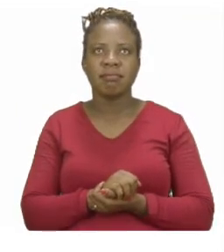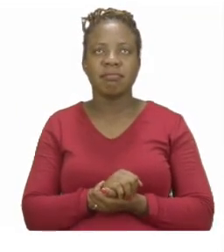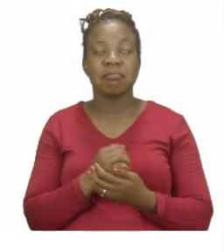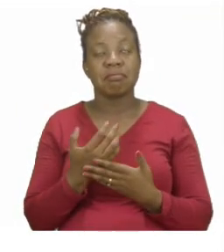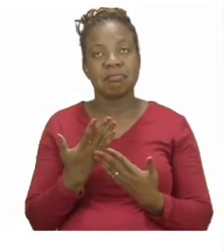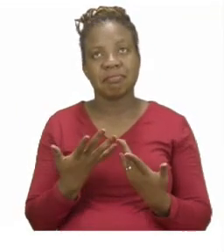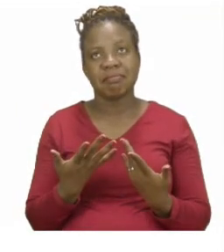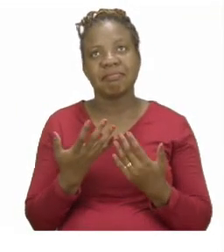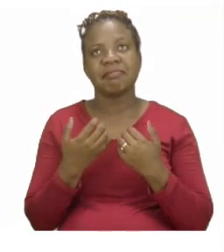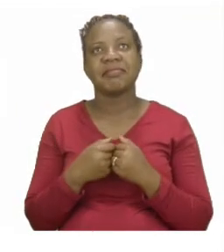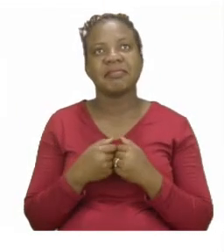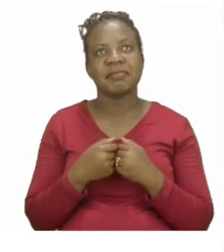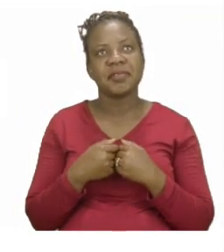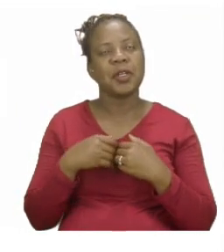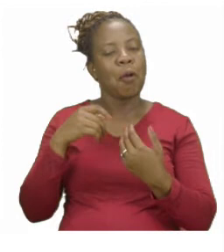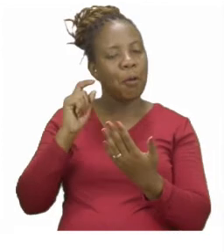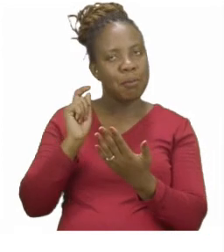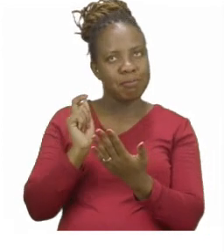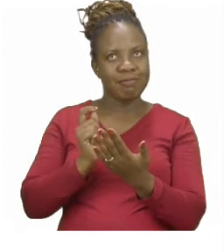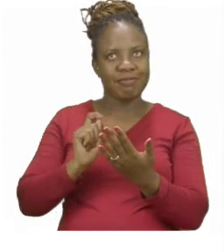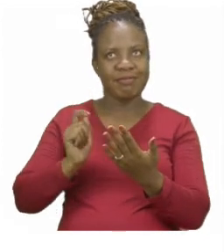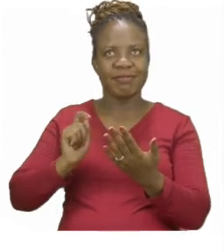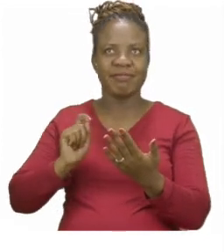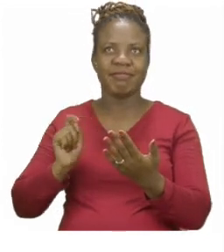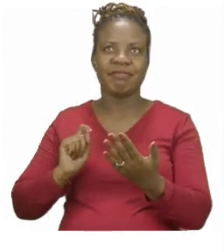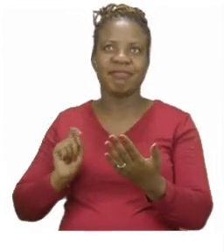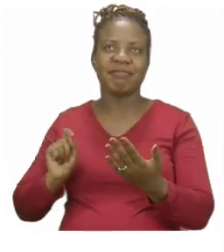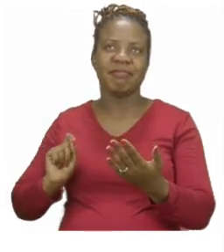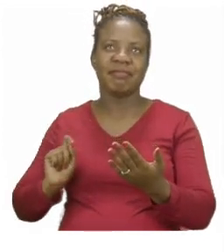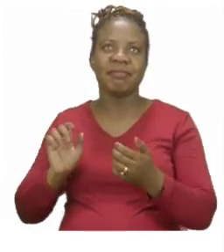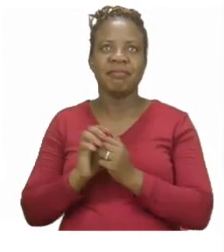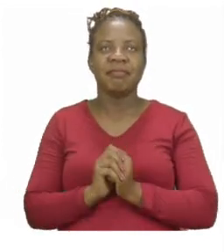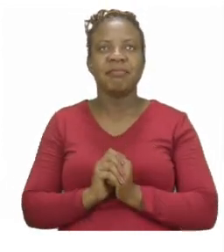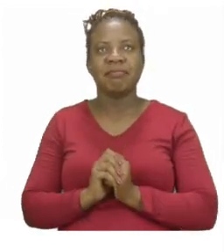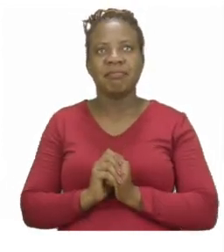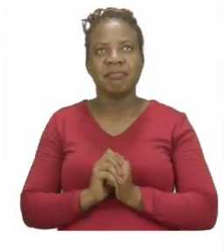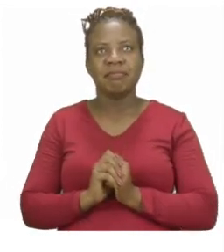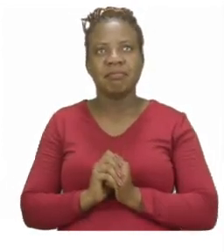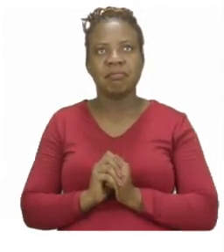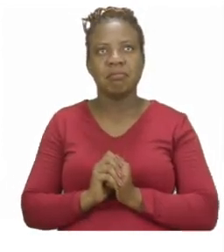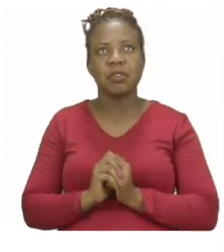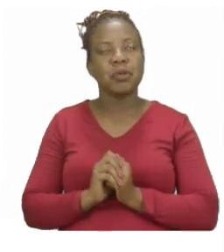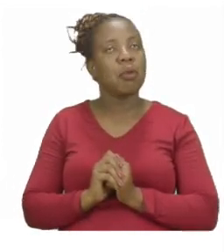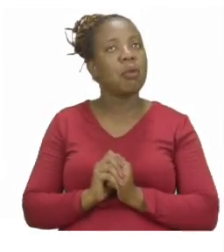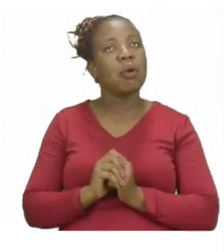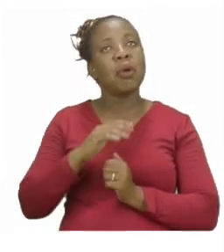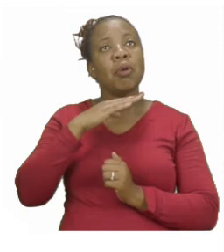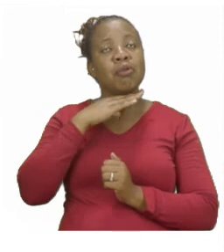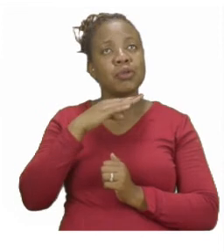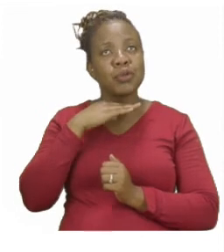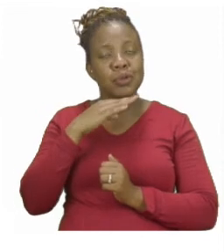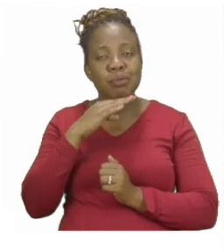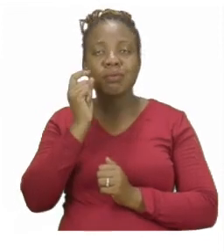Now we have to do some creative writing. We have to finish this